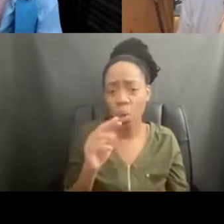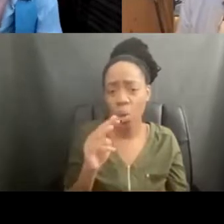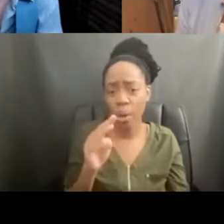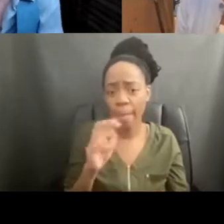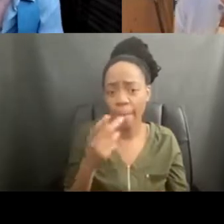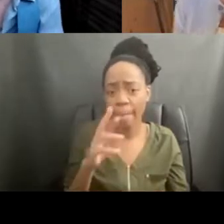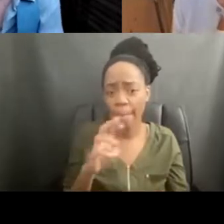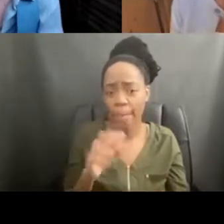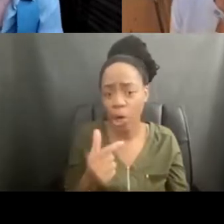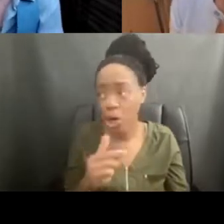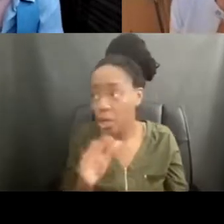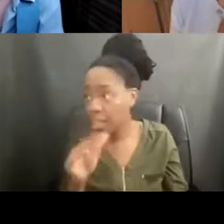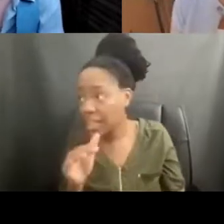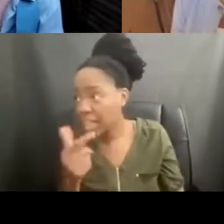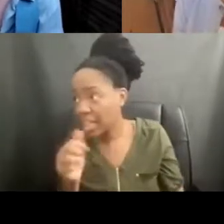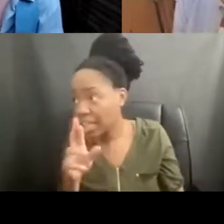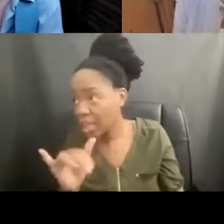Gary Marshall was